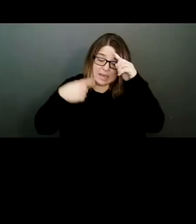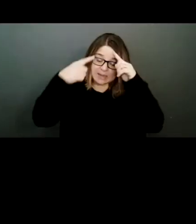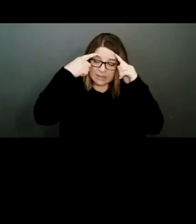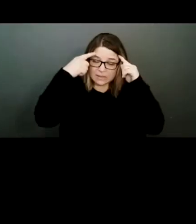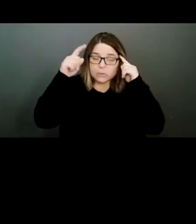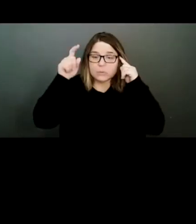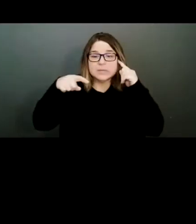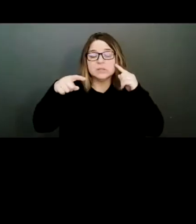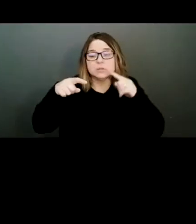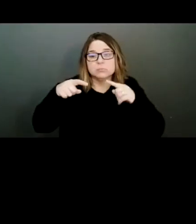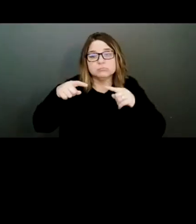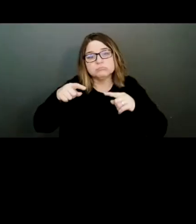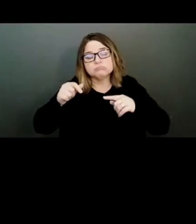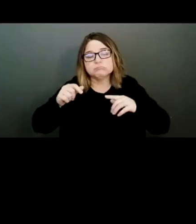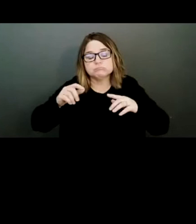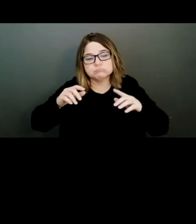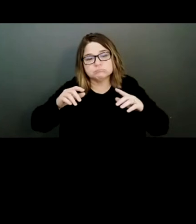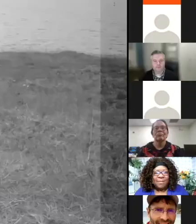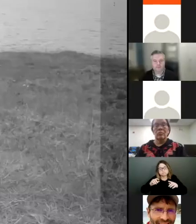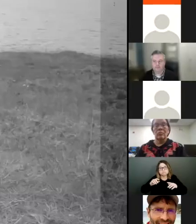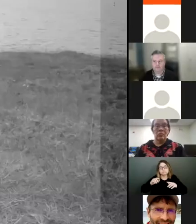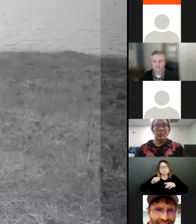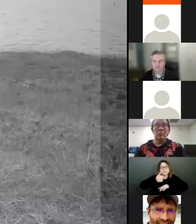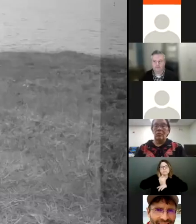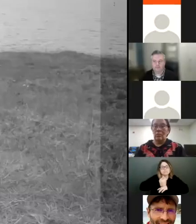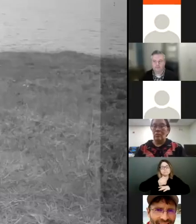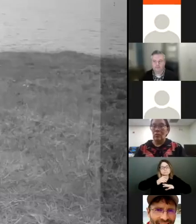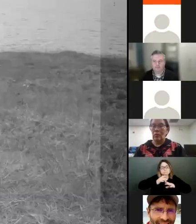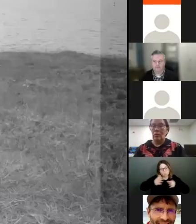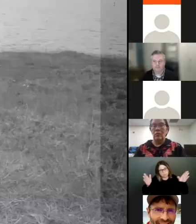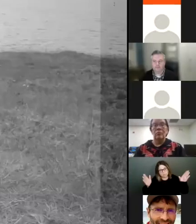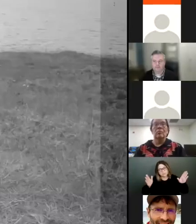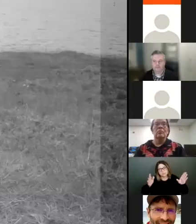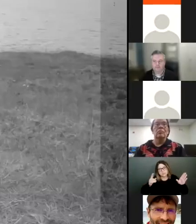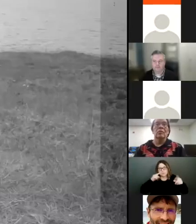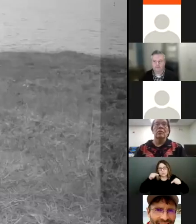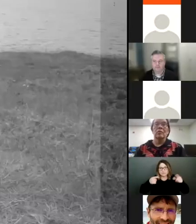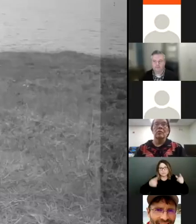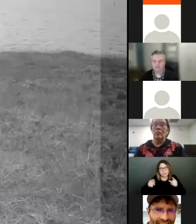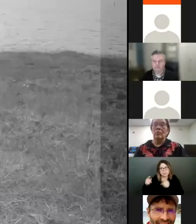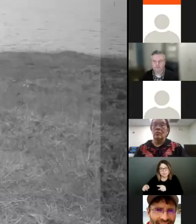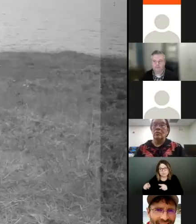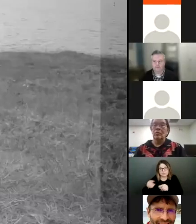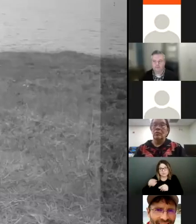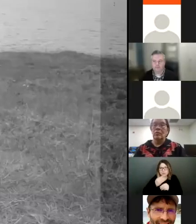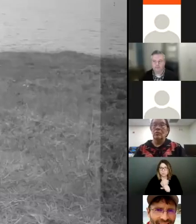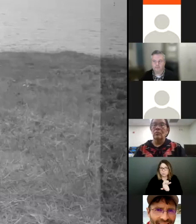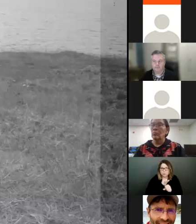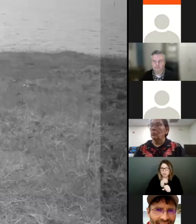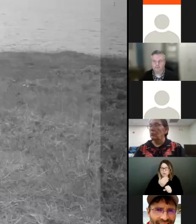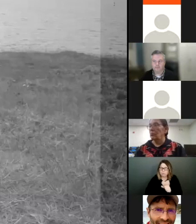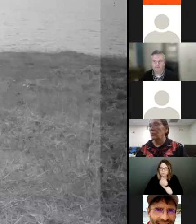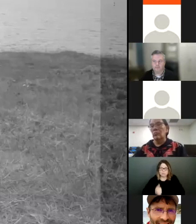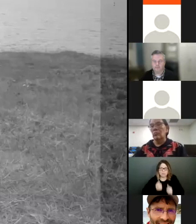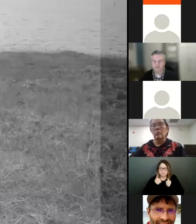these discussions to happen throughout our work and throughout our lives. And so there will